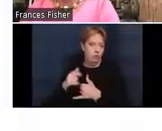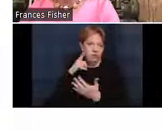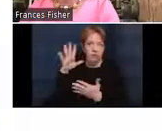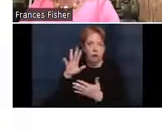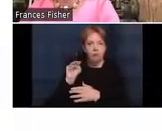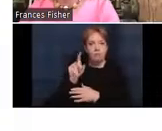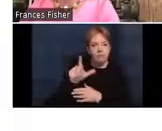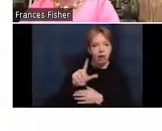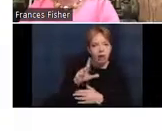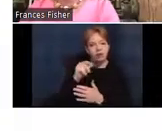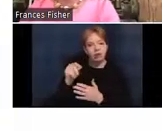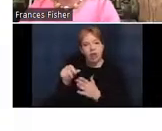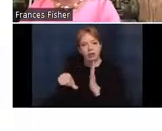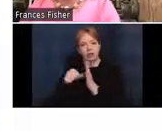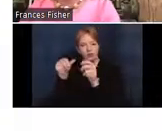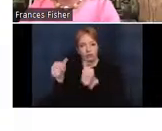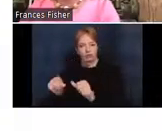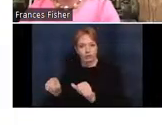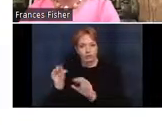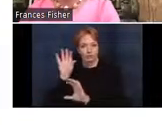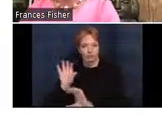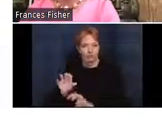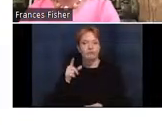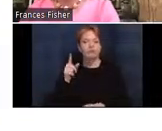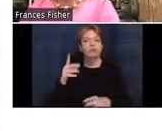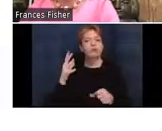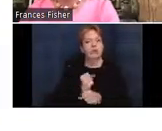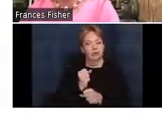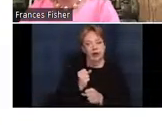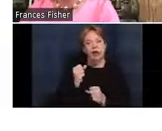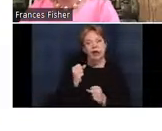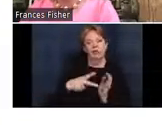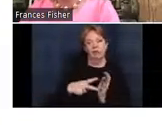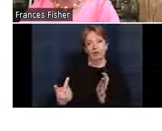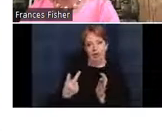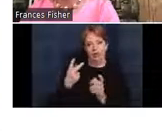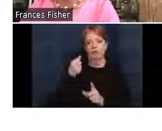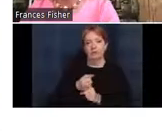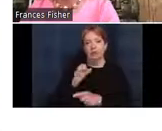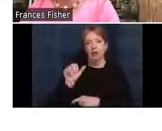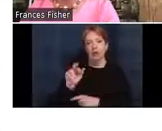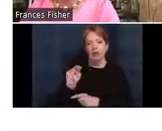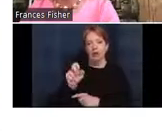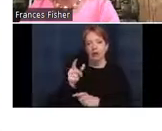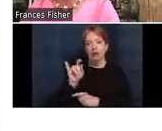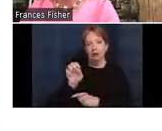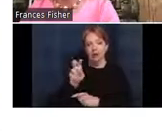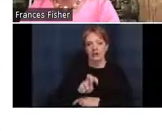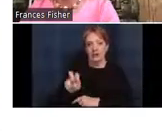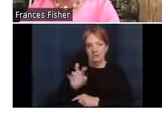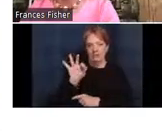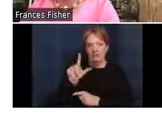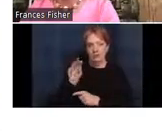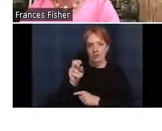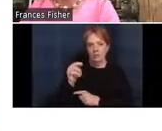Up next, Ann was awarded 2 Carnegie Traveling Fellowships while she was in New York. The first one was in 1935 at the